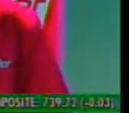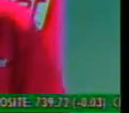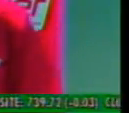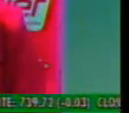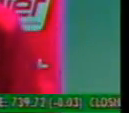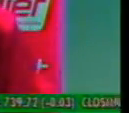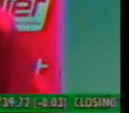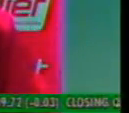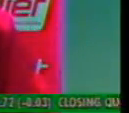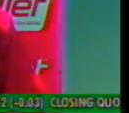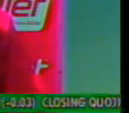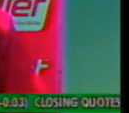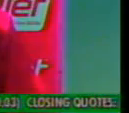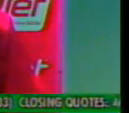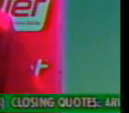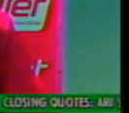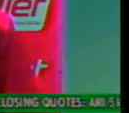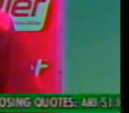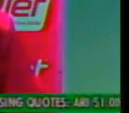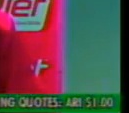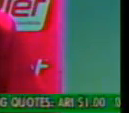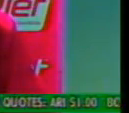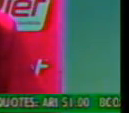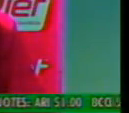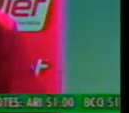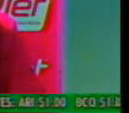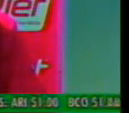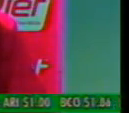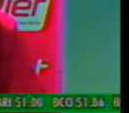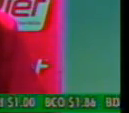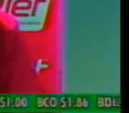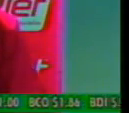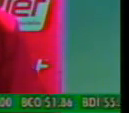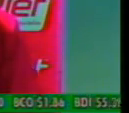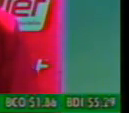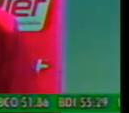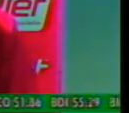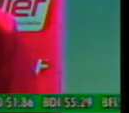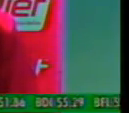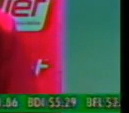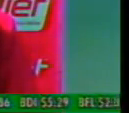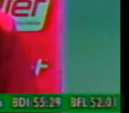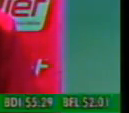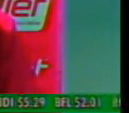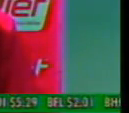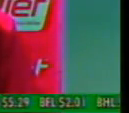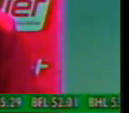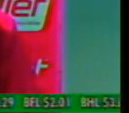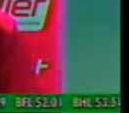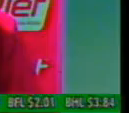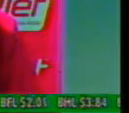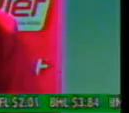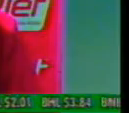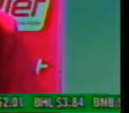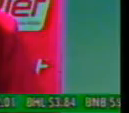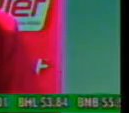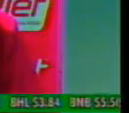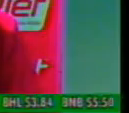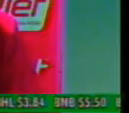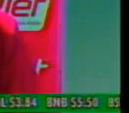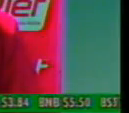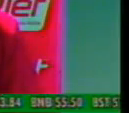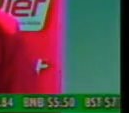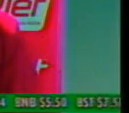profit. So one could say that the prices that are in the market today are actually predatory pricing. One could say they're